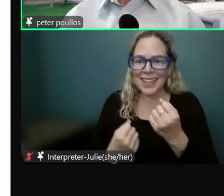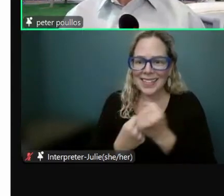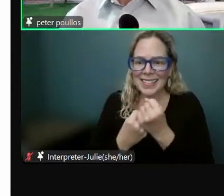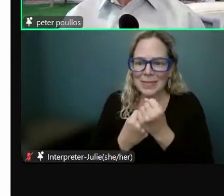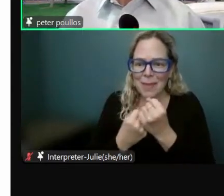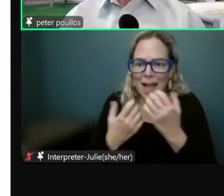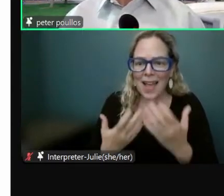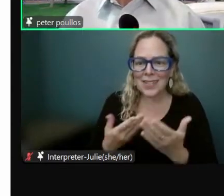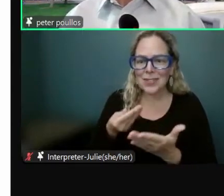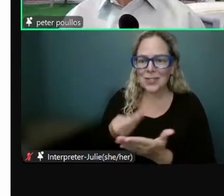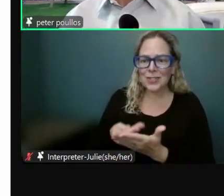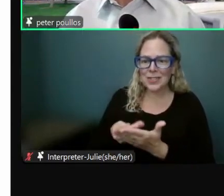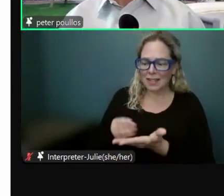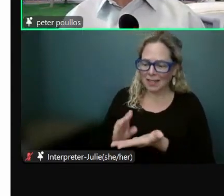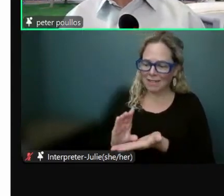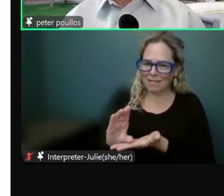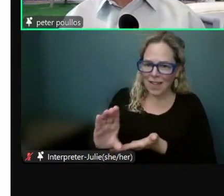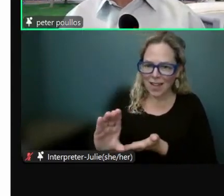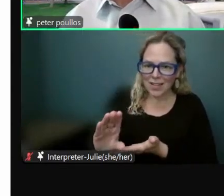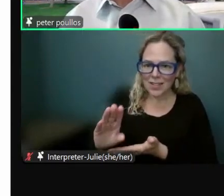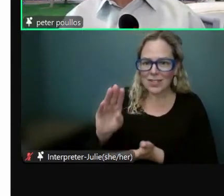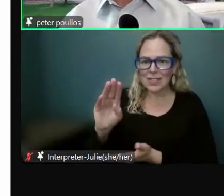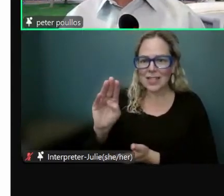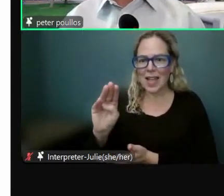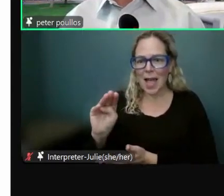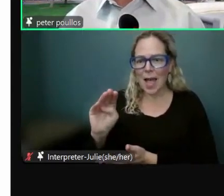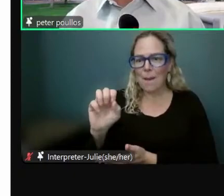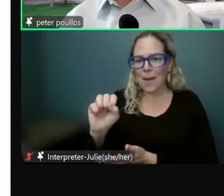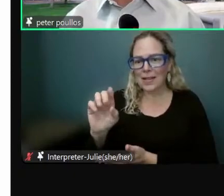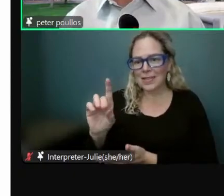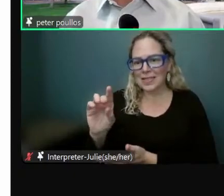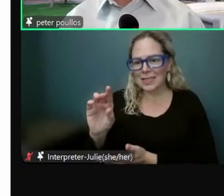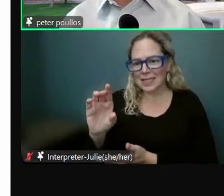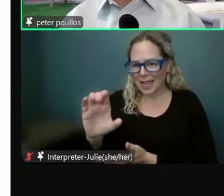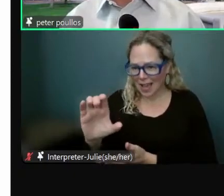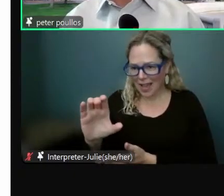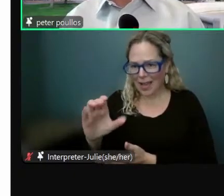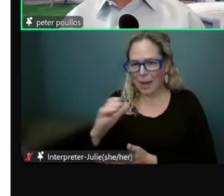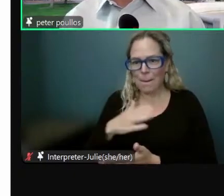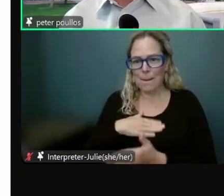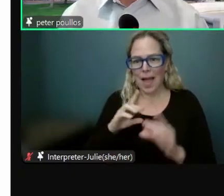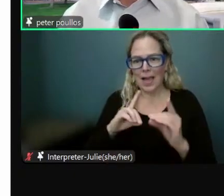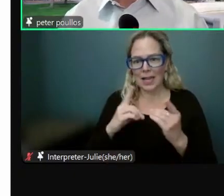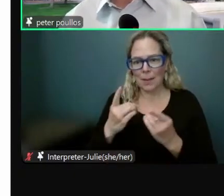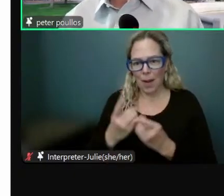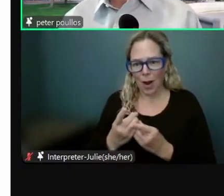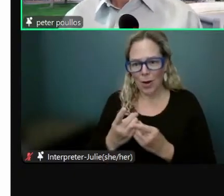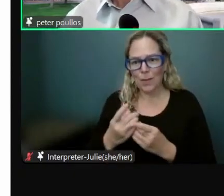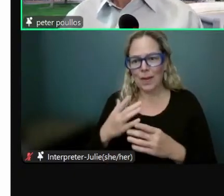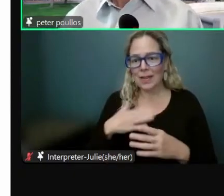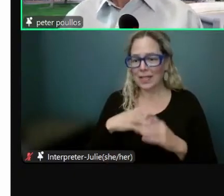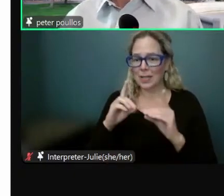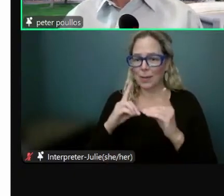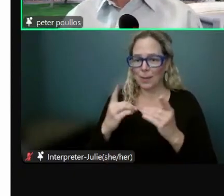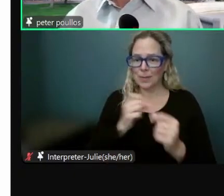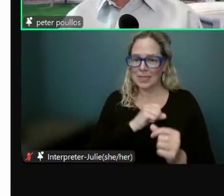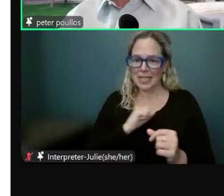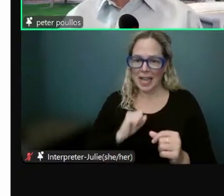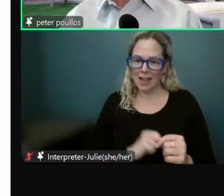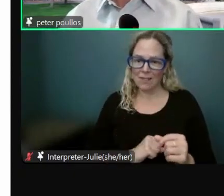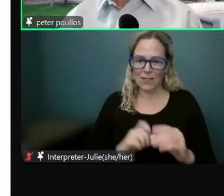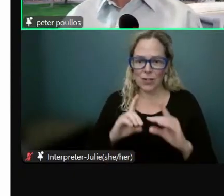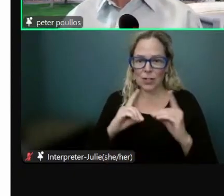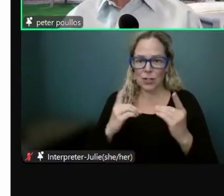funders, especially MSDCI, my department, the Stanford Department of Radiology,